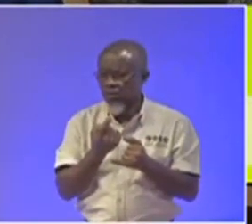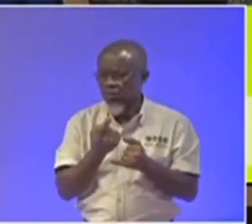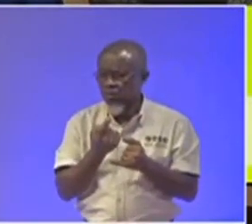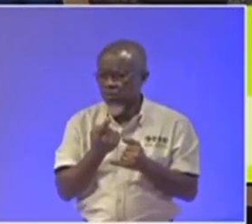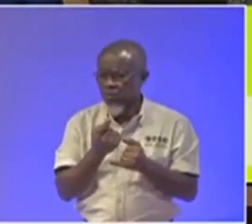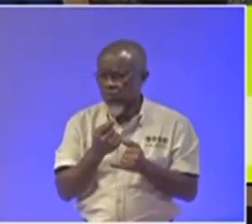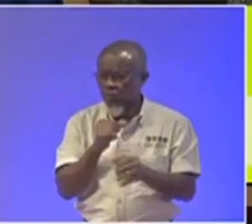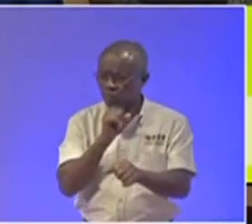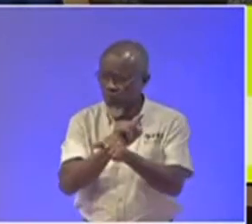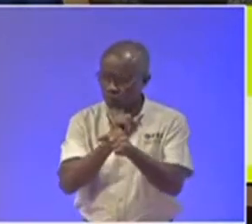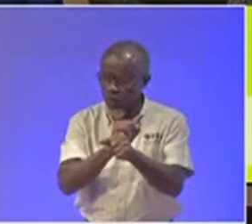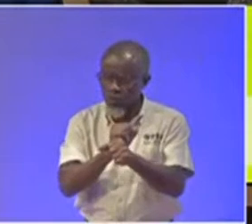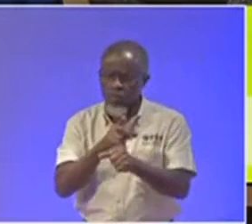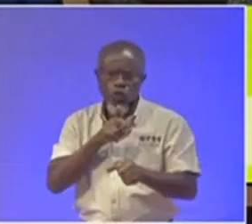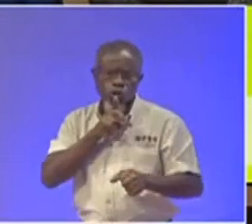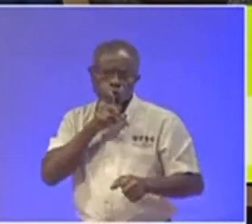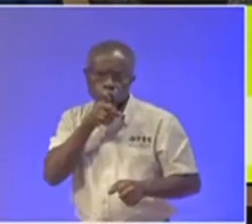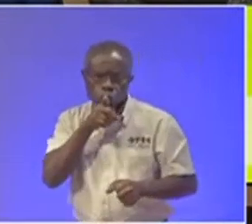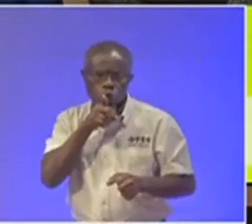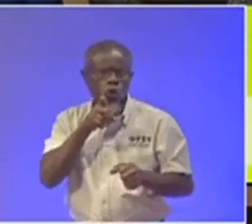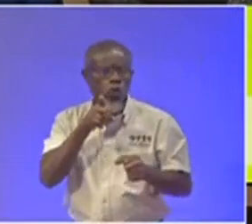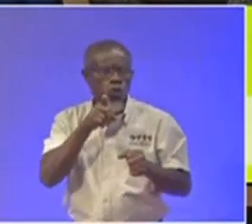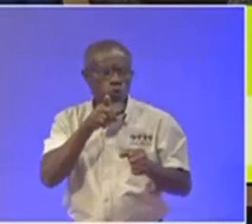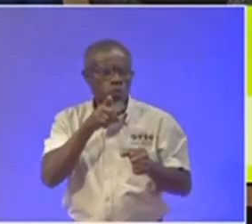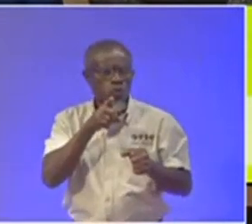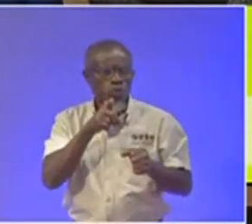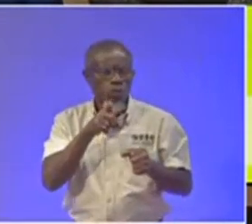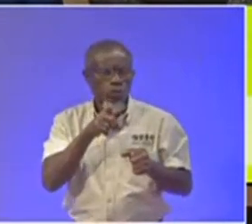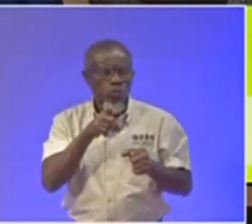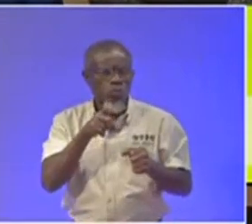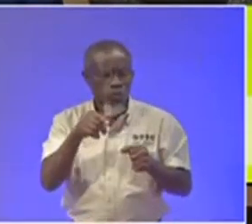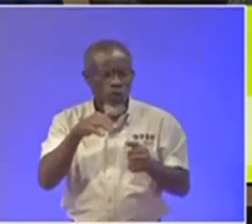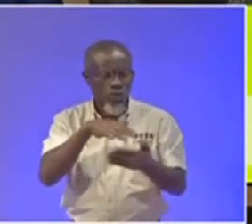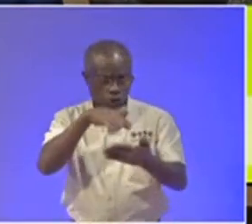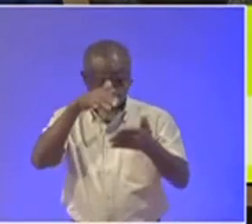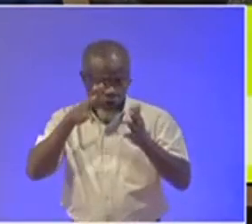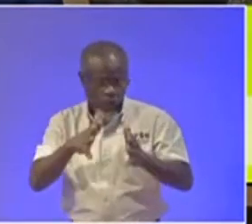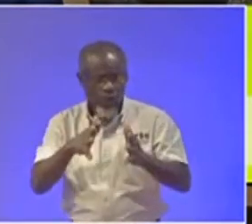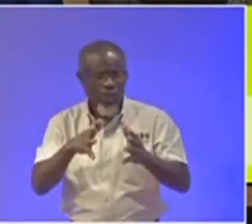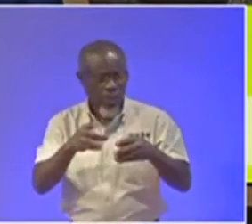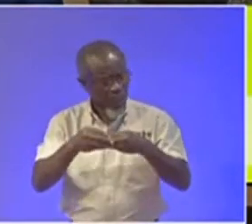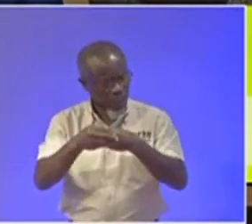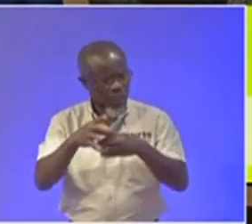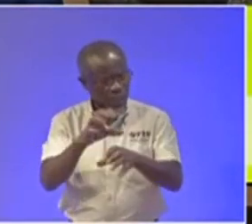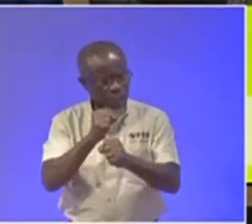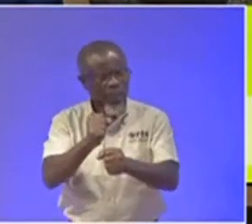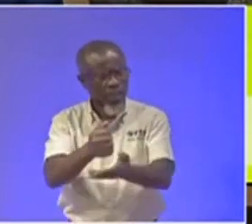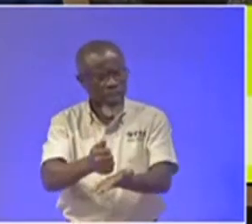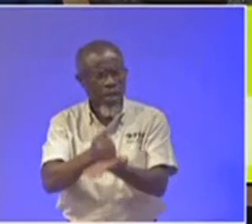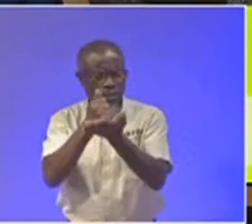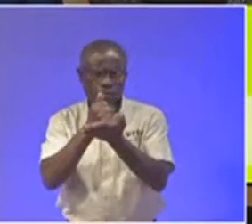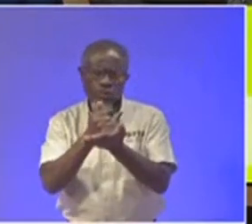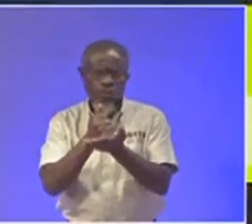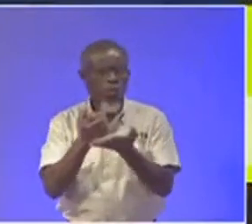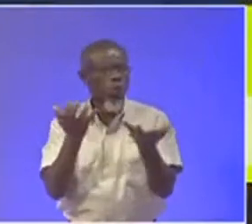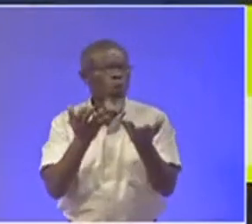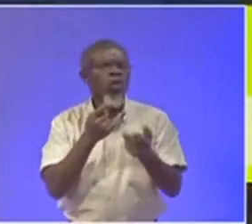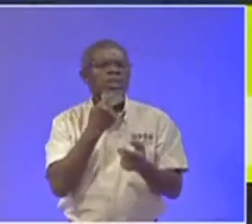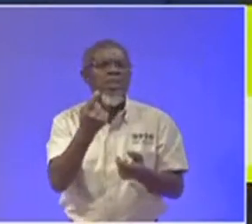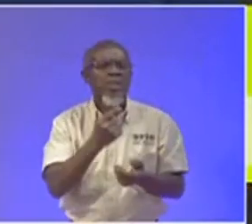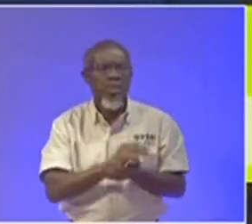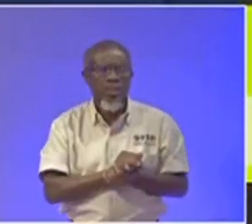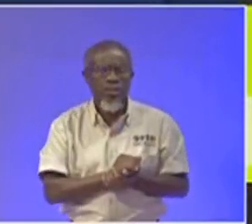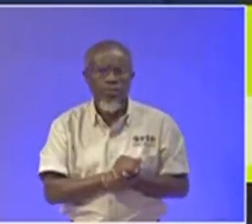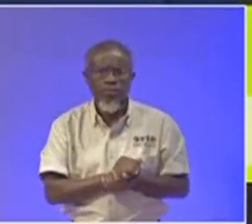working to ensure, enable the students, the persons in their charge's success. What would that be, Ms. Bastian? It would